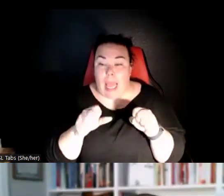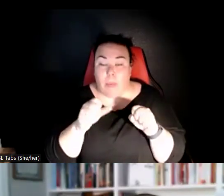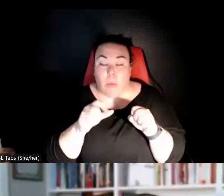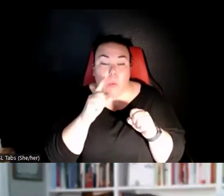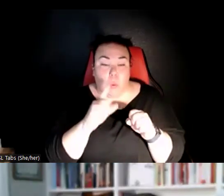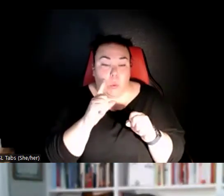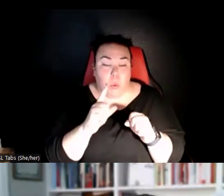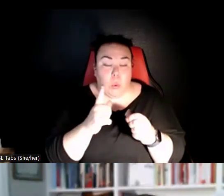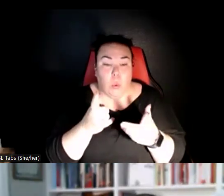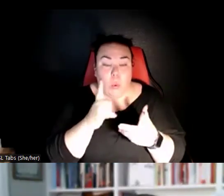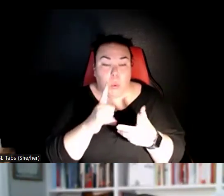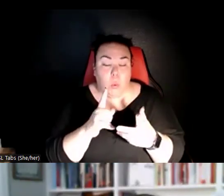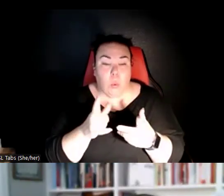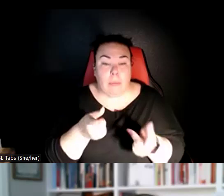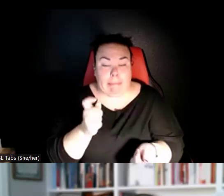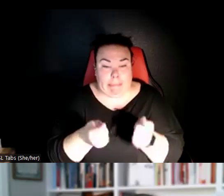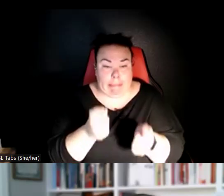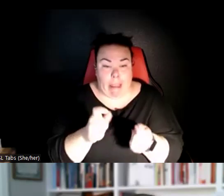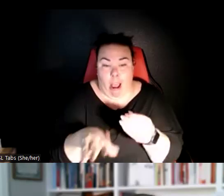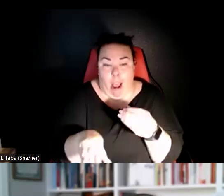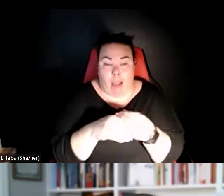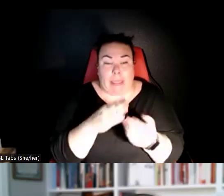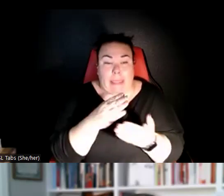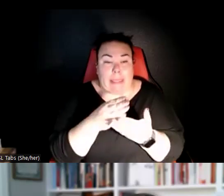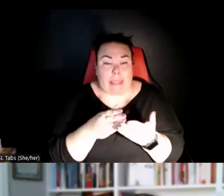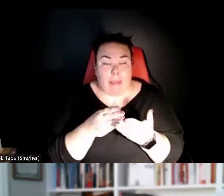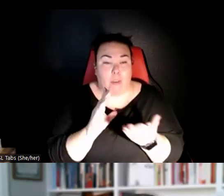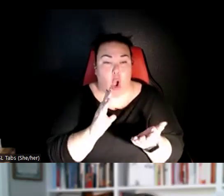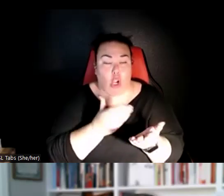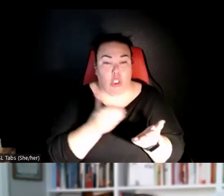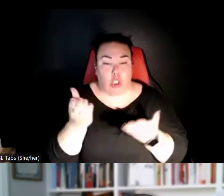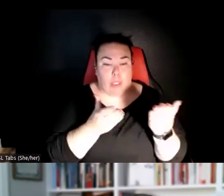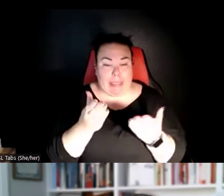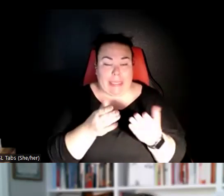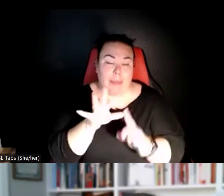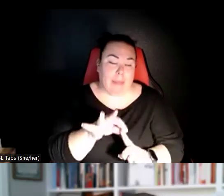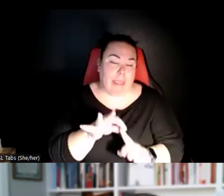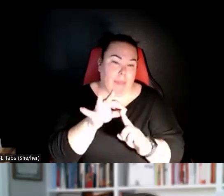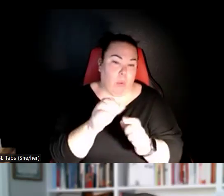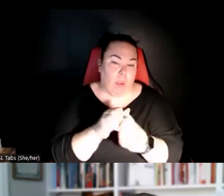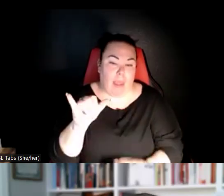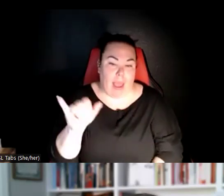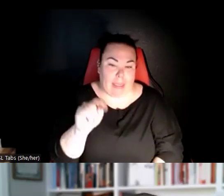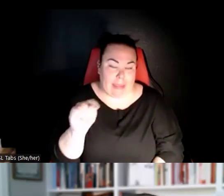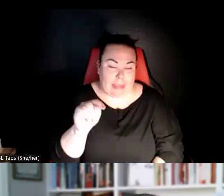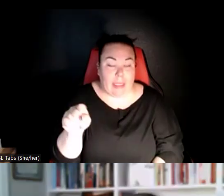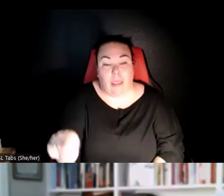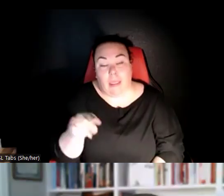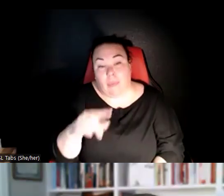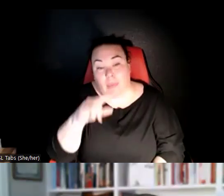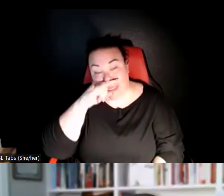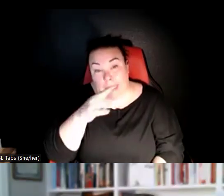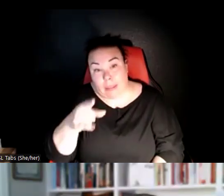of our services, particularly around IT, because our kids are home too, right? So they're in the Mhm. shelter too. So we had